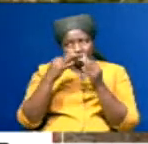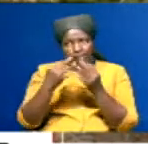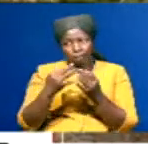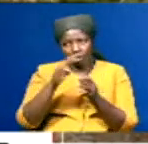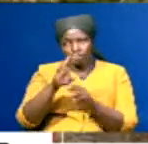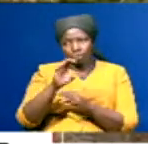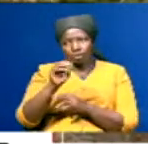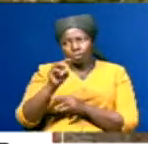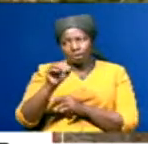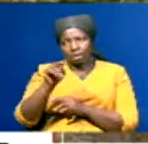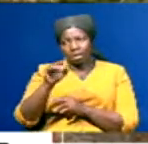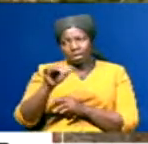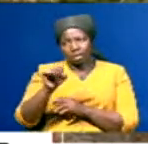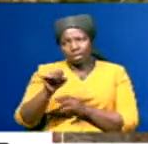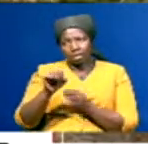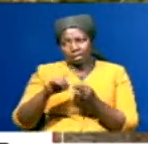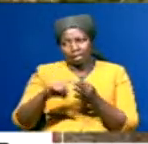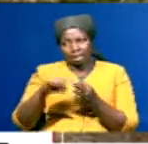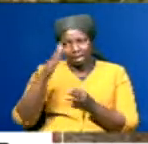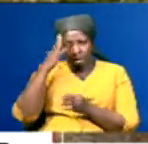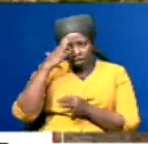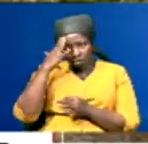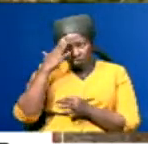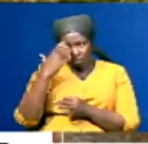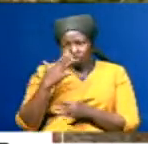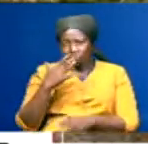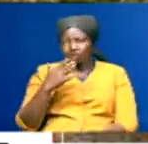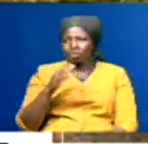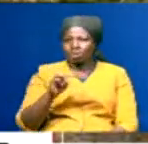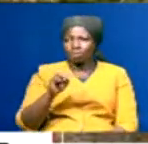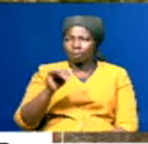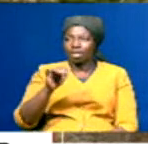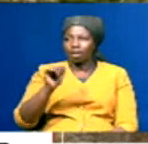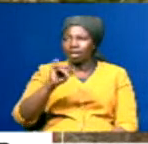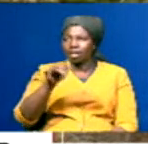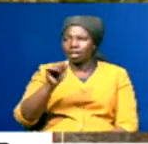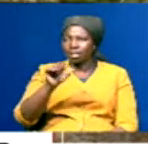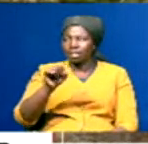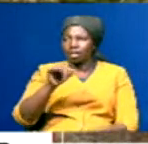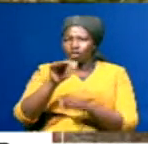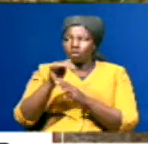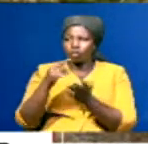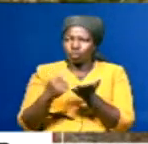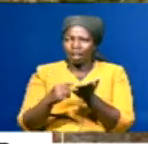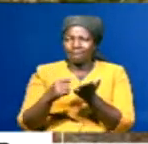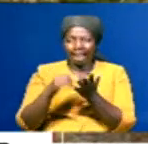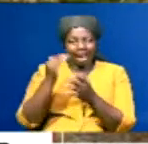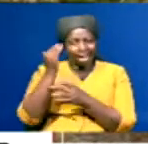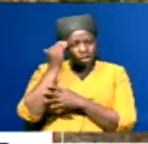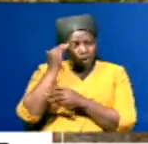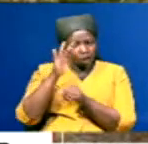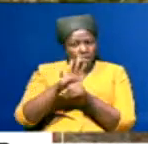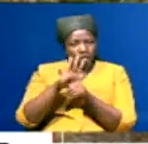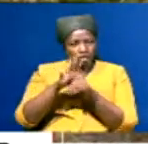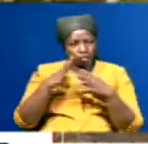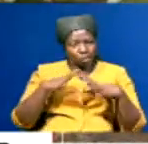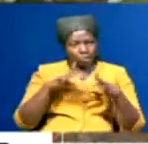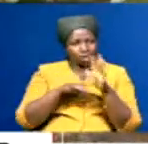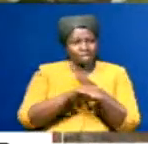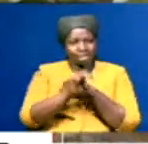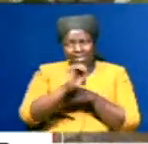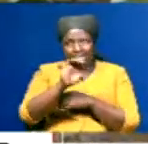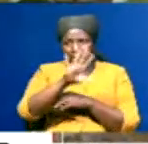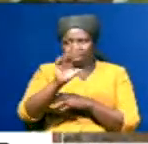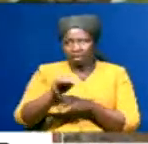I knew the Mayajas of Uganda. I knew a lot of people in East Africa.